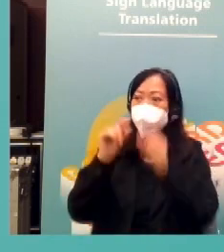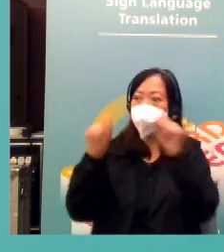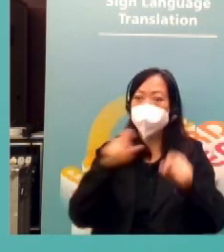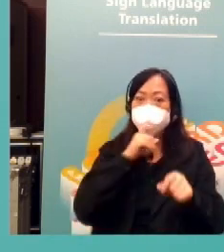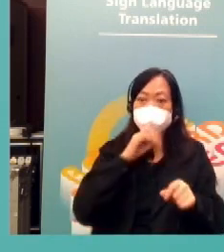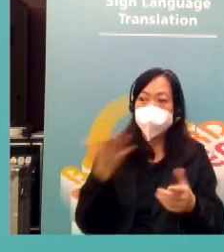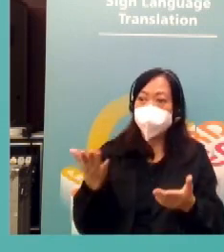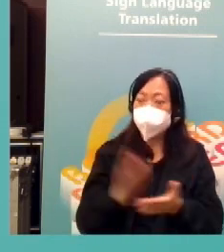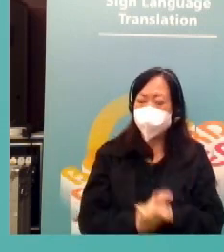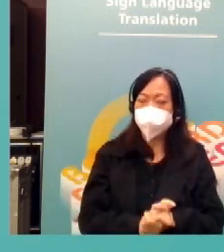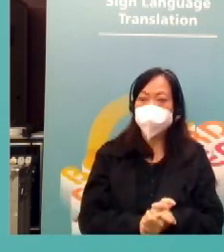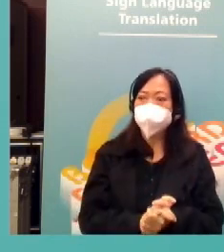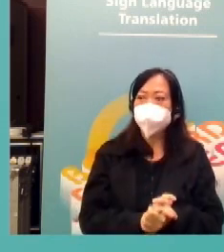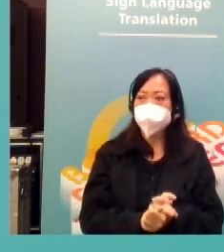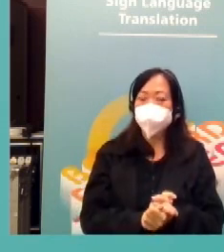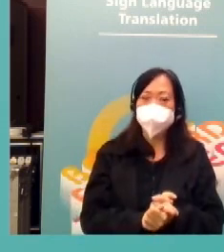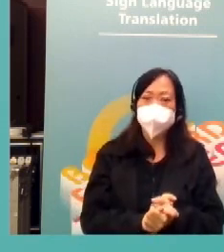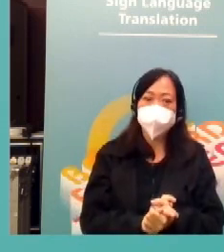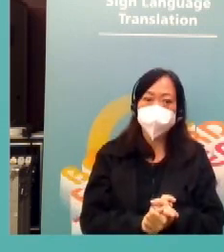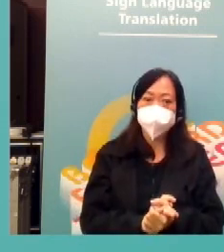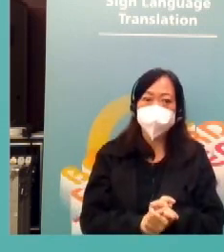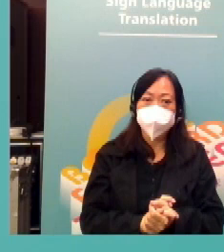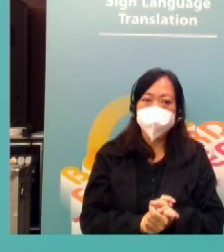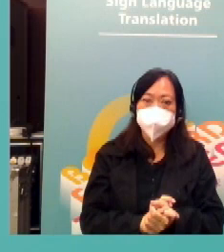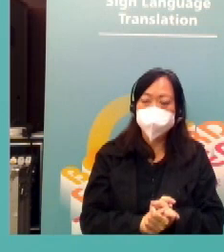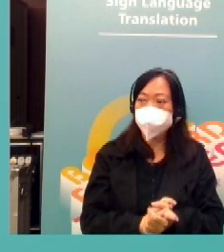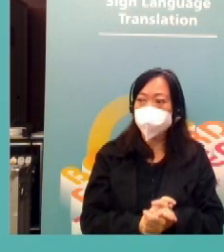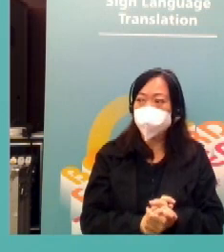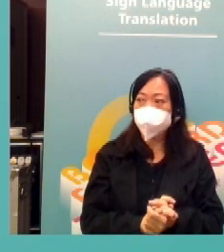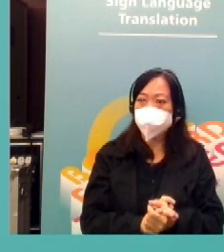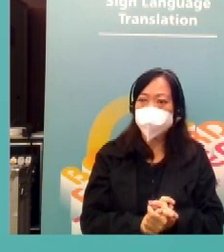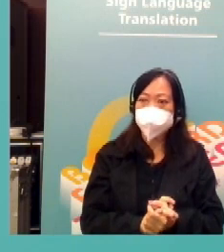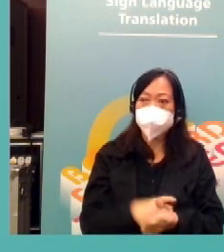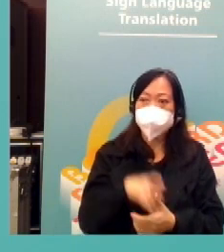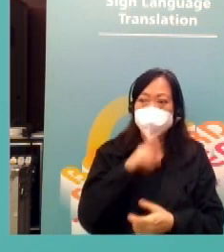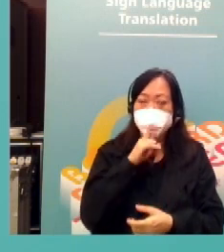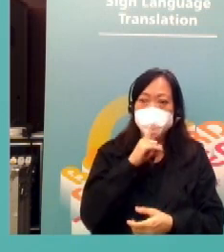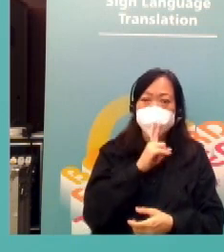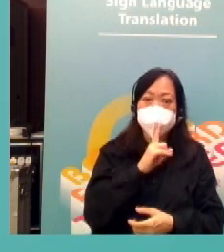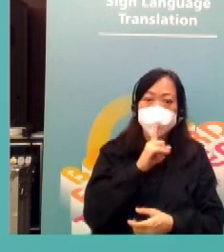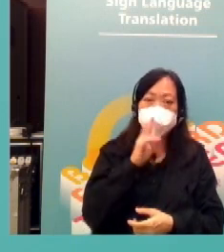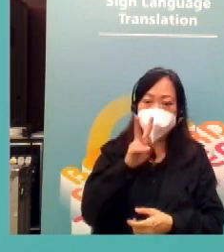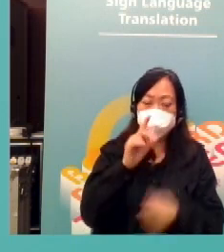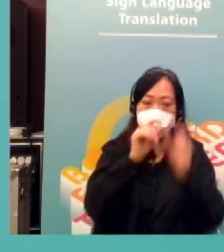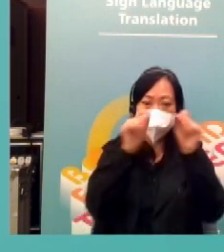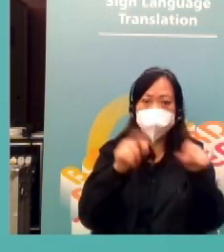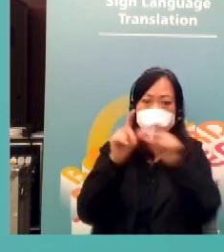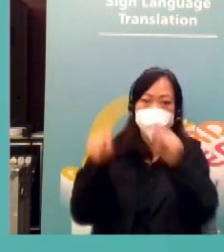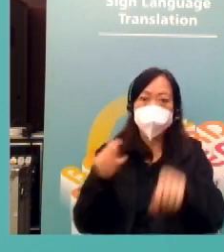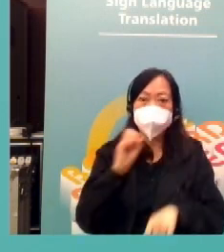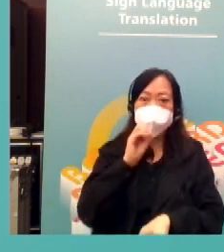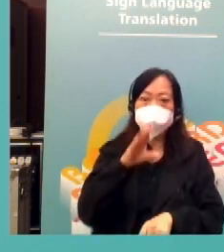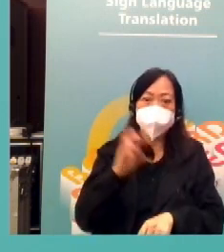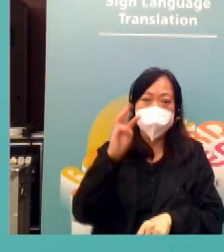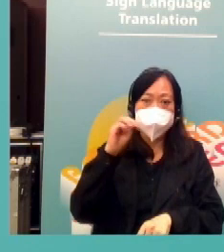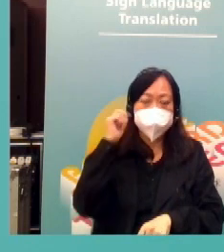Thank you. Thank you very much. And I have two questions for Maggie. And so social impact bond has been